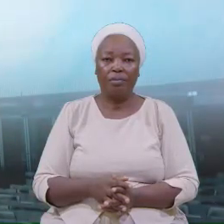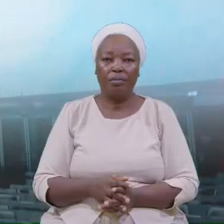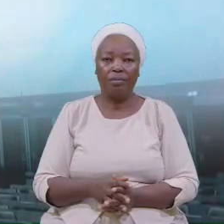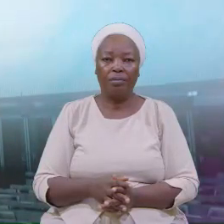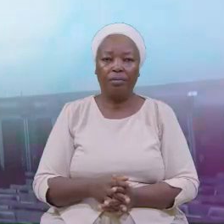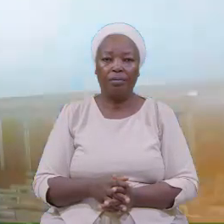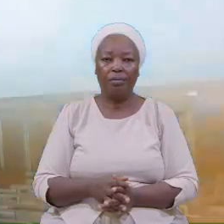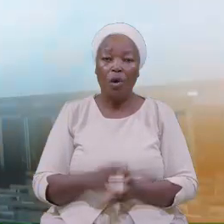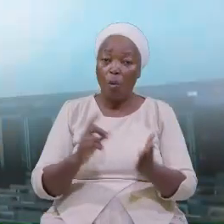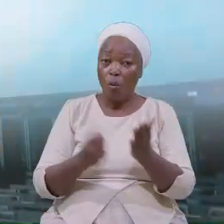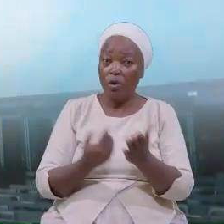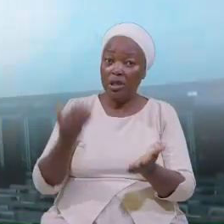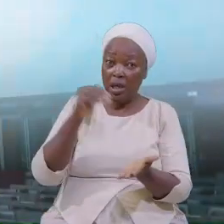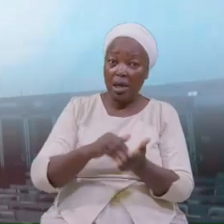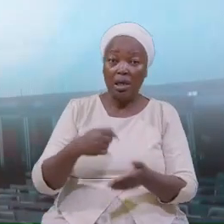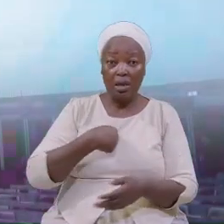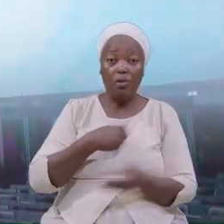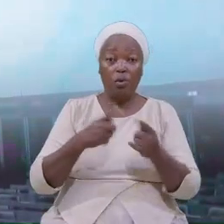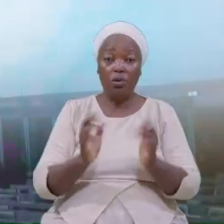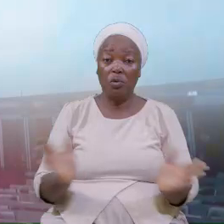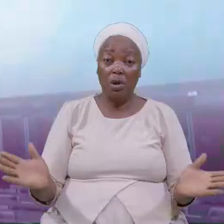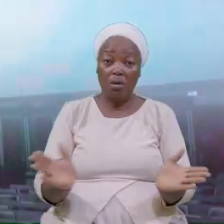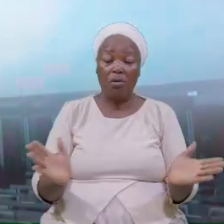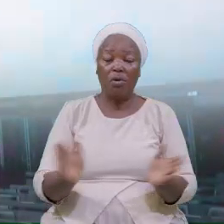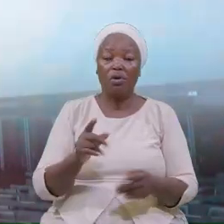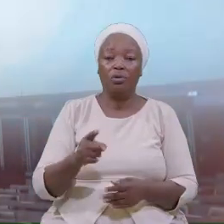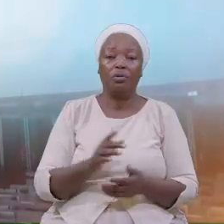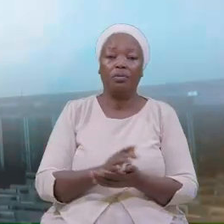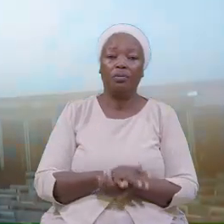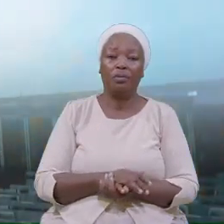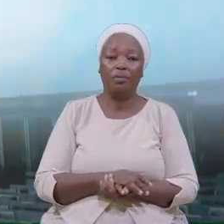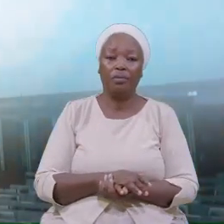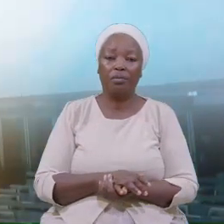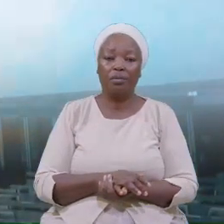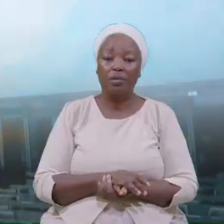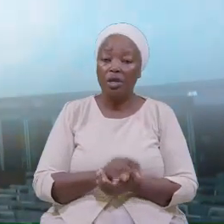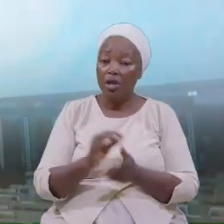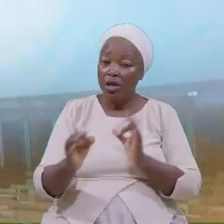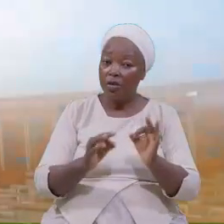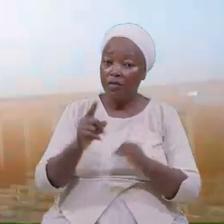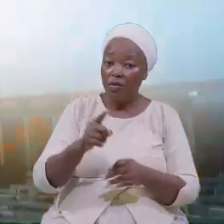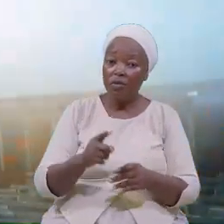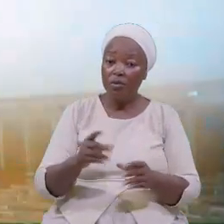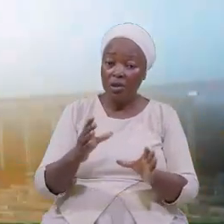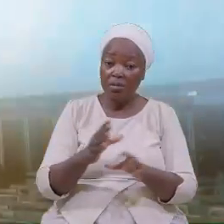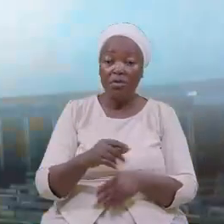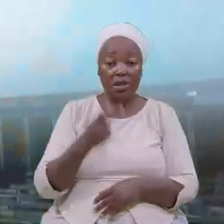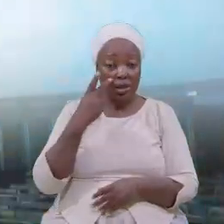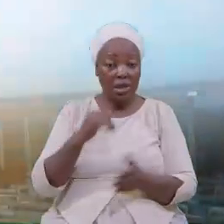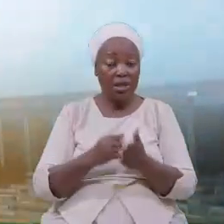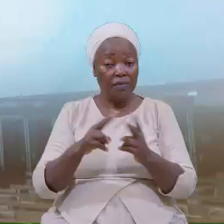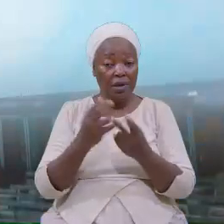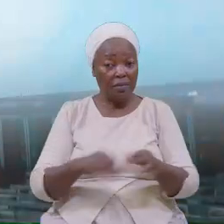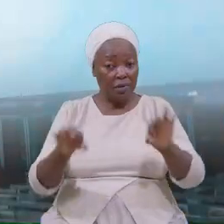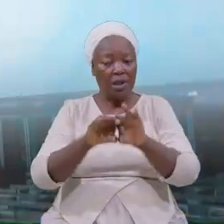once again, I want to encourage you. If you take it important, it will be good